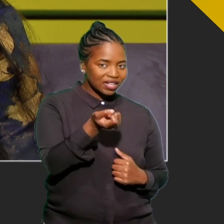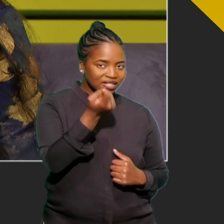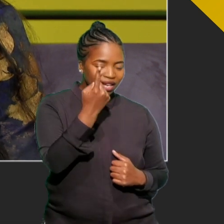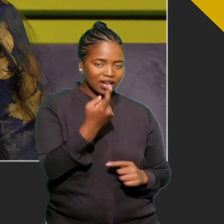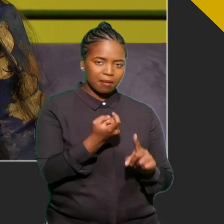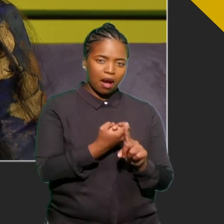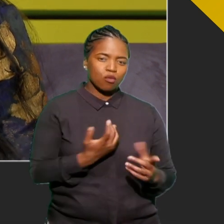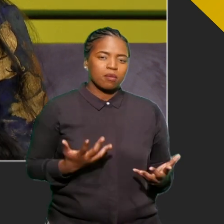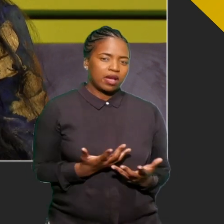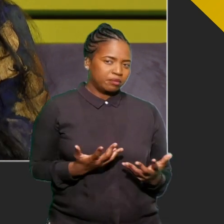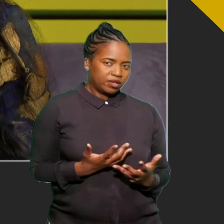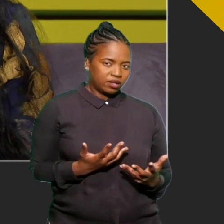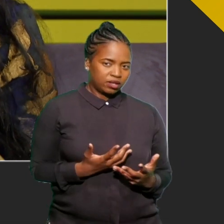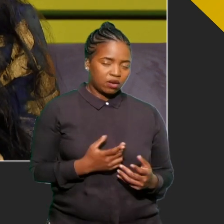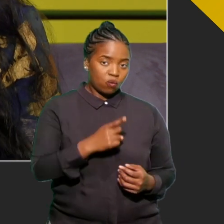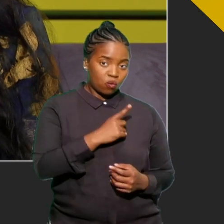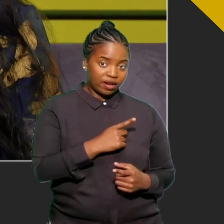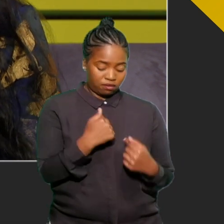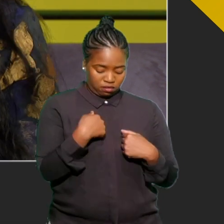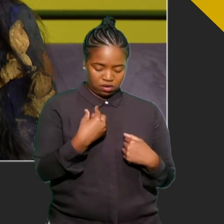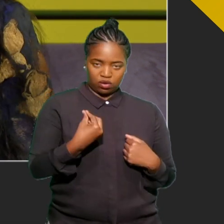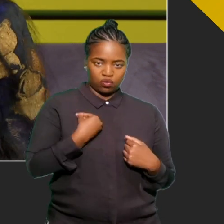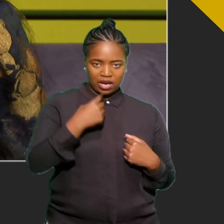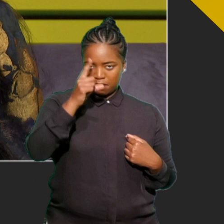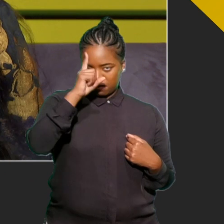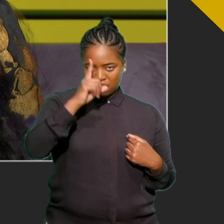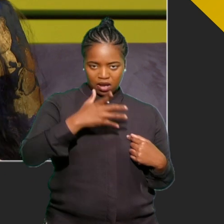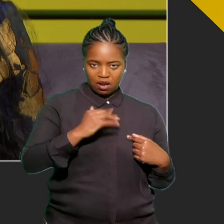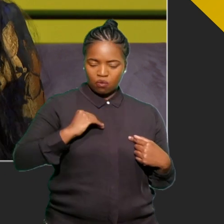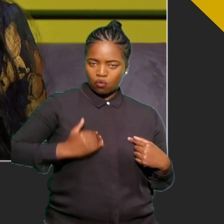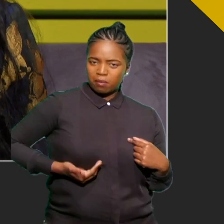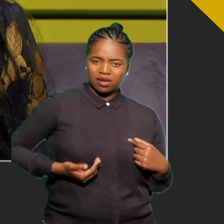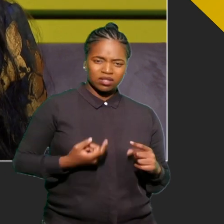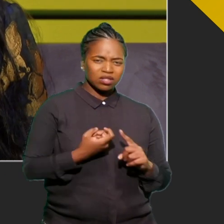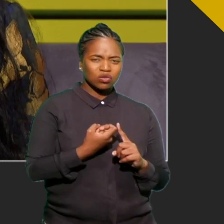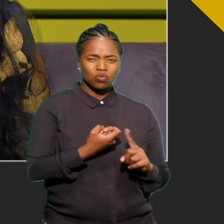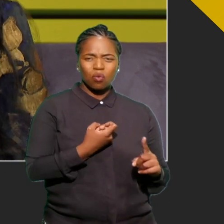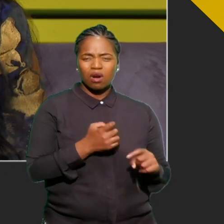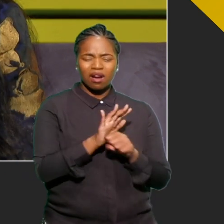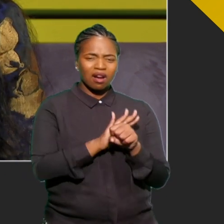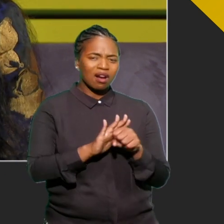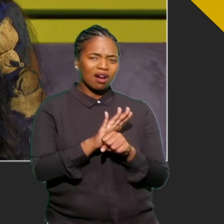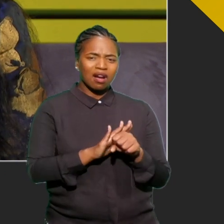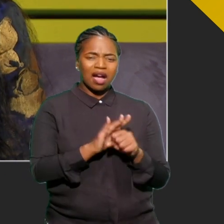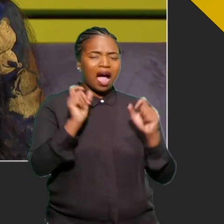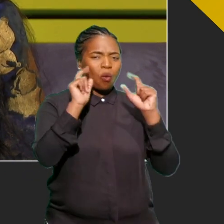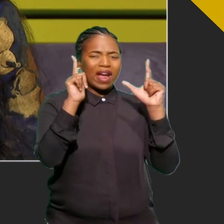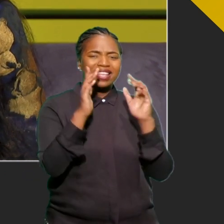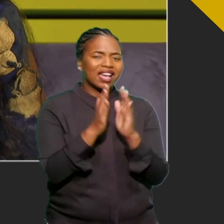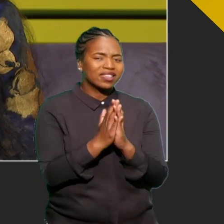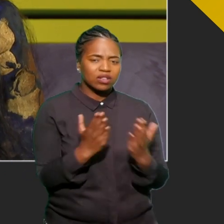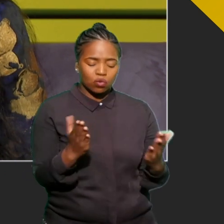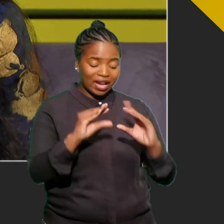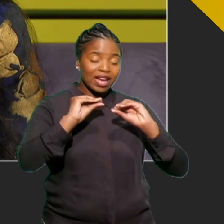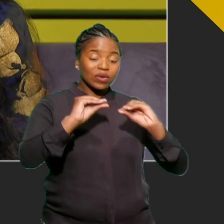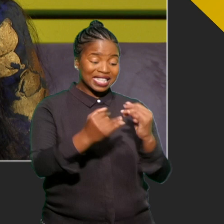come from. Yeah. Sure. Because for many of us young black women, come from an environment where ayiki awareness, ayiki